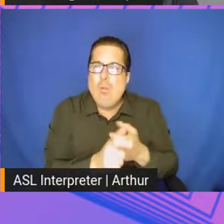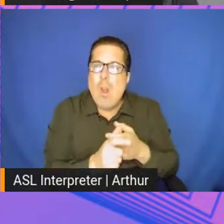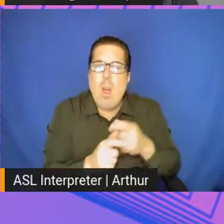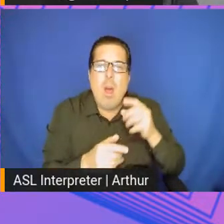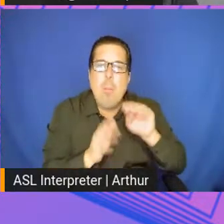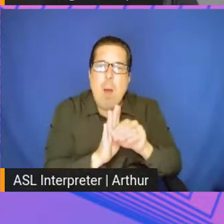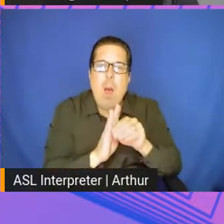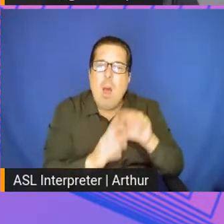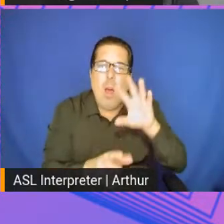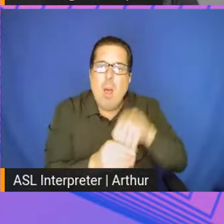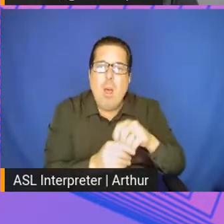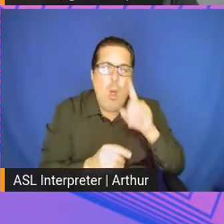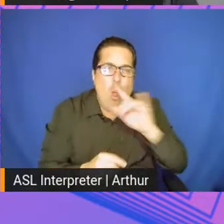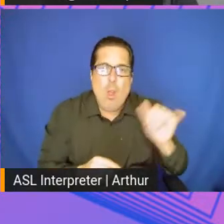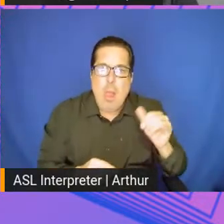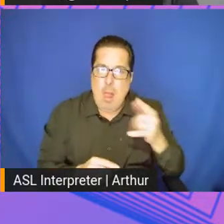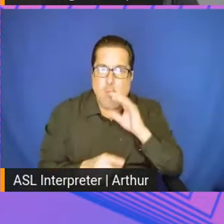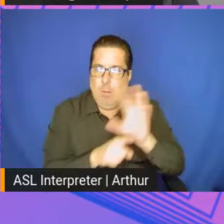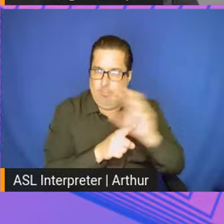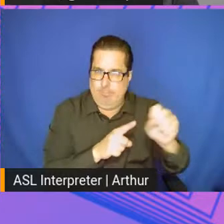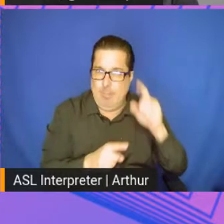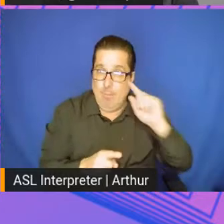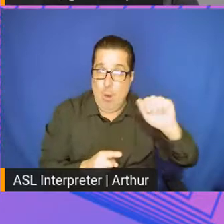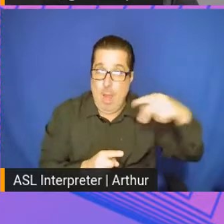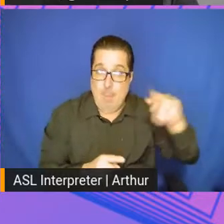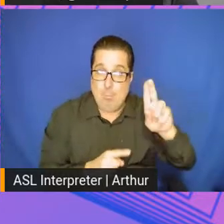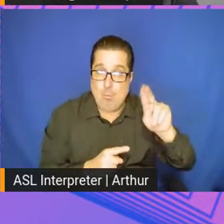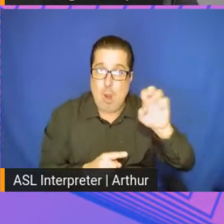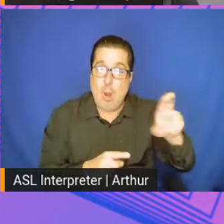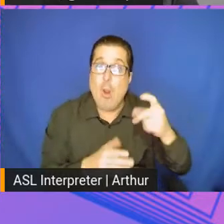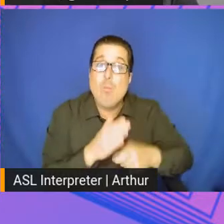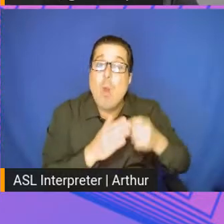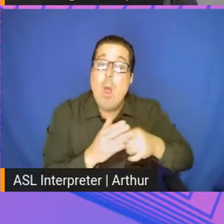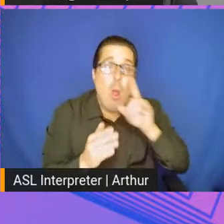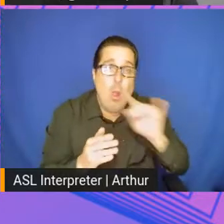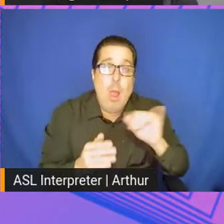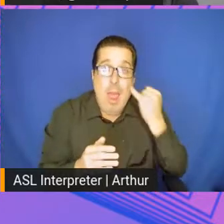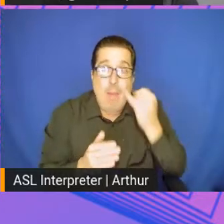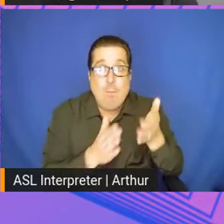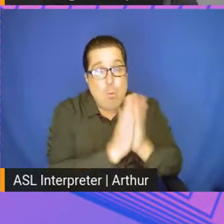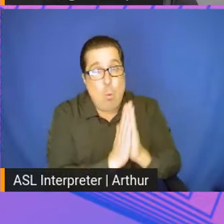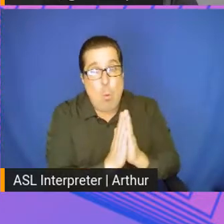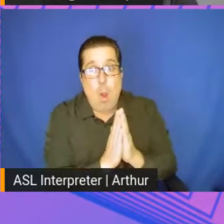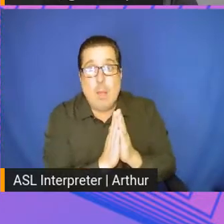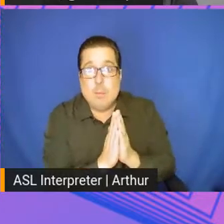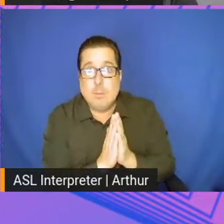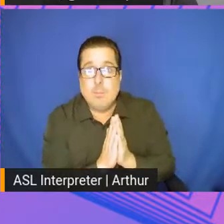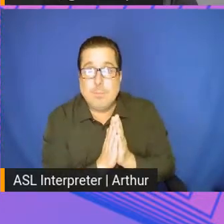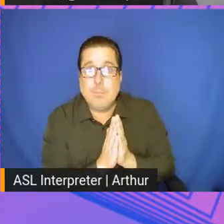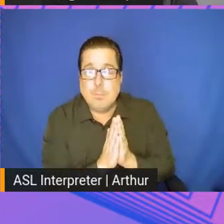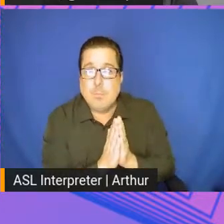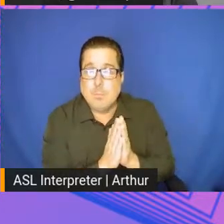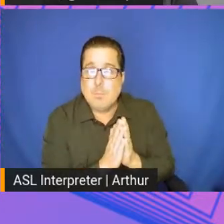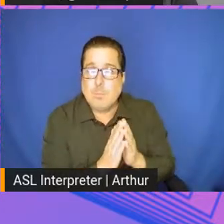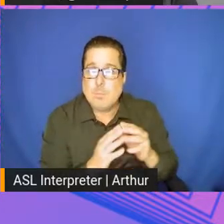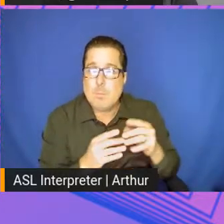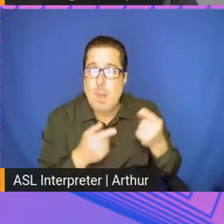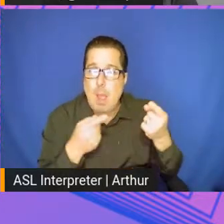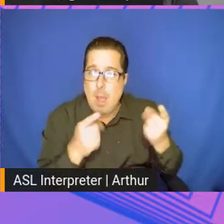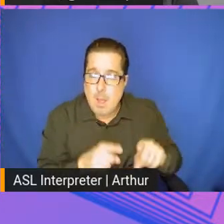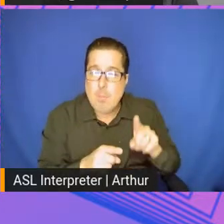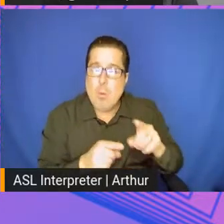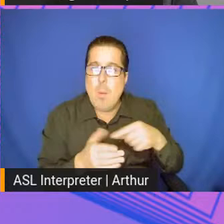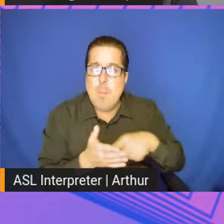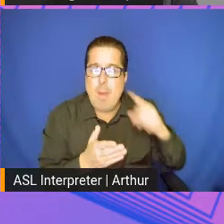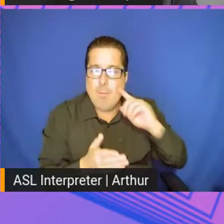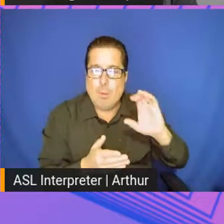model for App Runner is that when a request arrives, you pay for the CPU when the